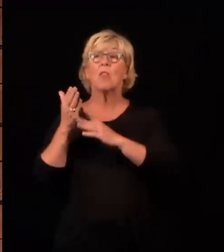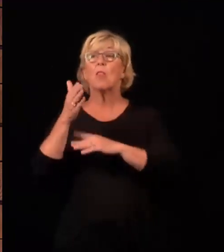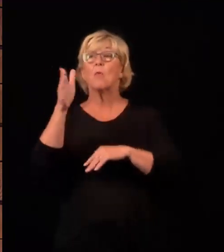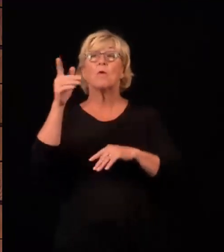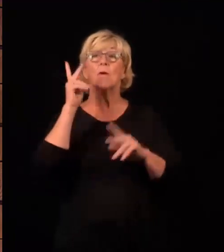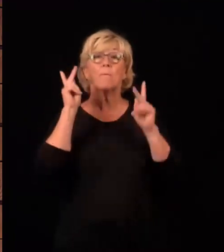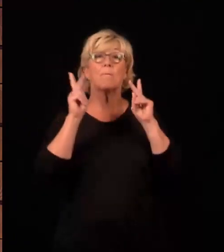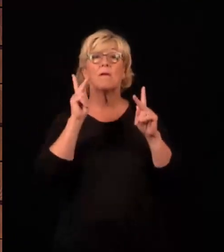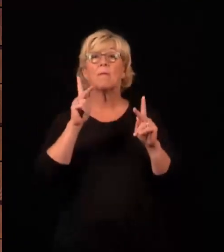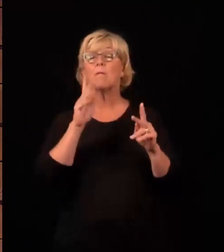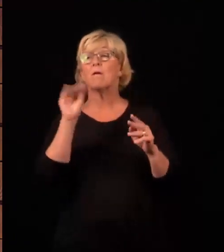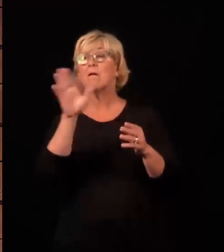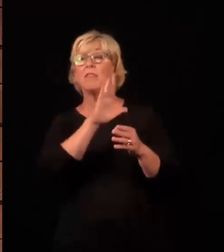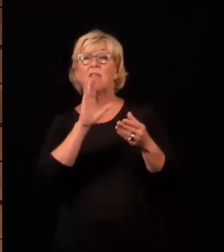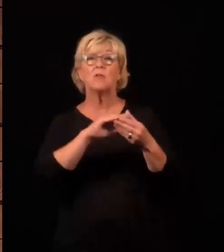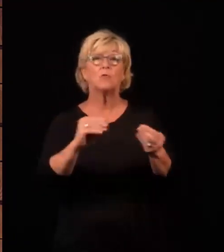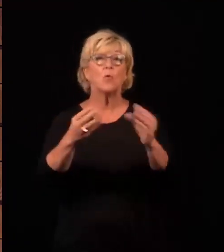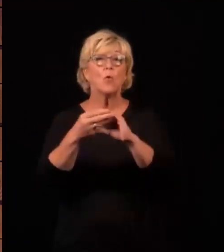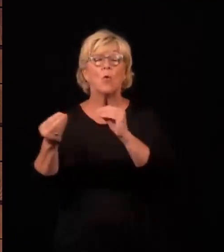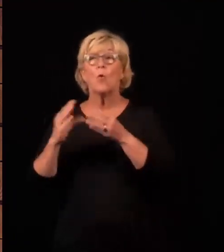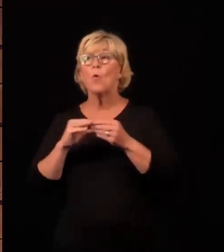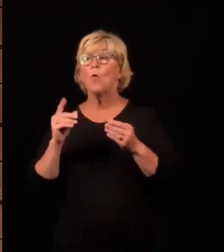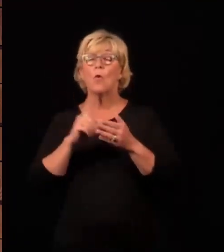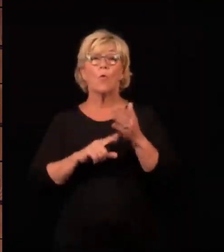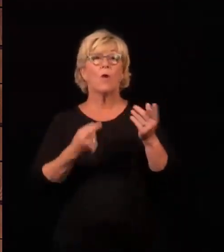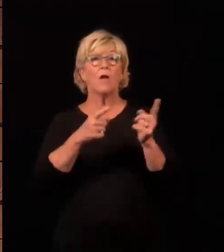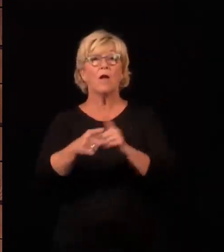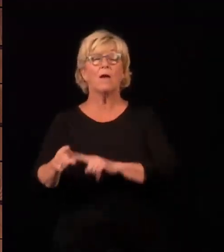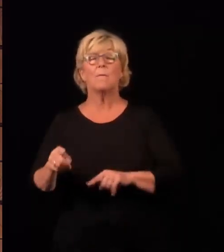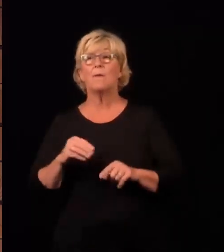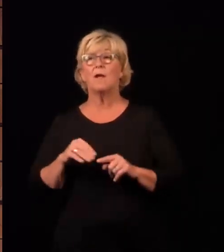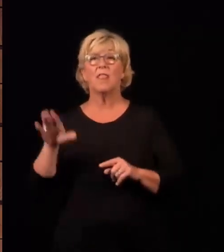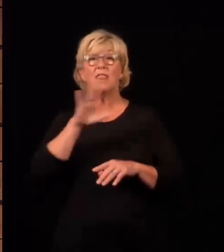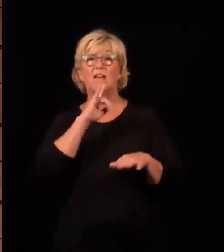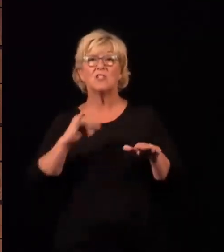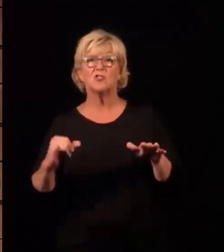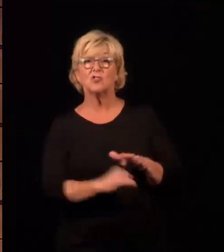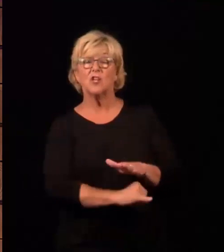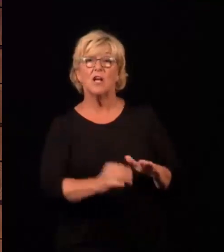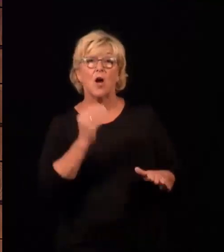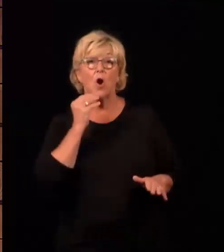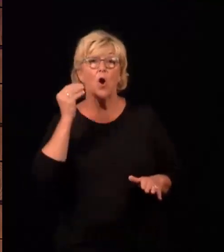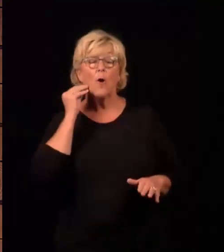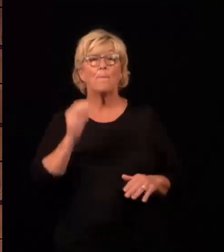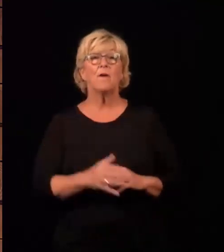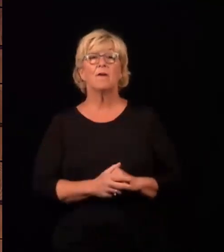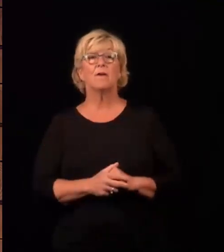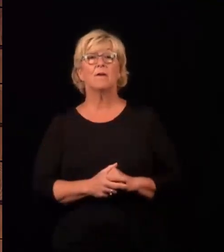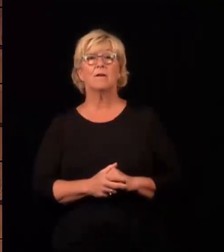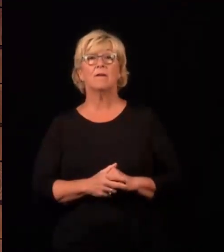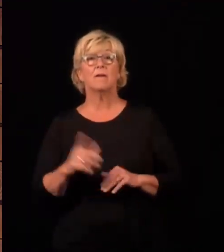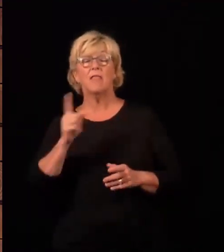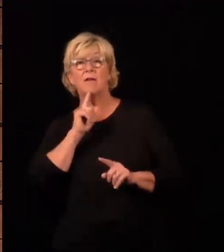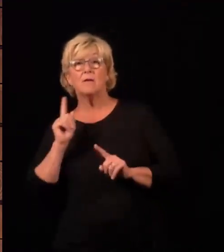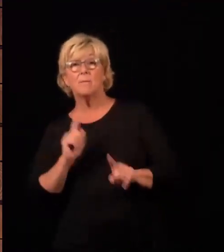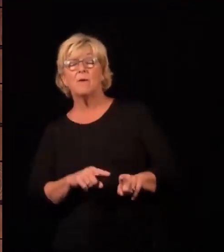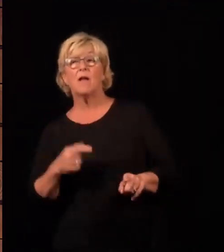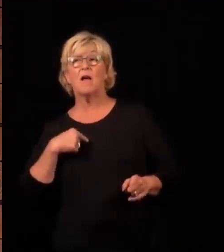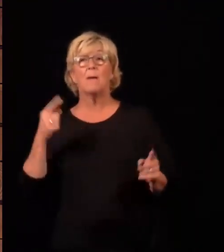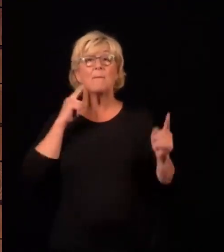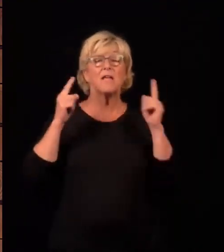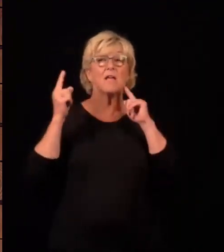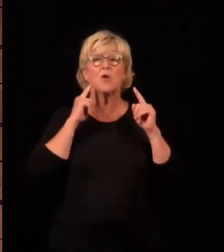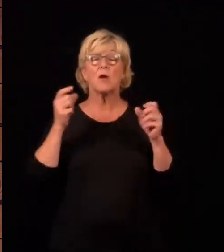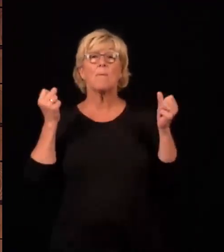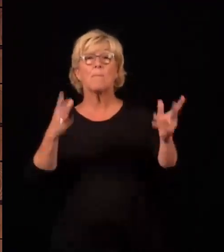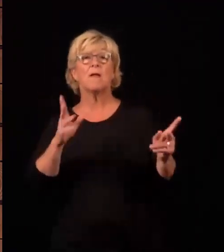and stories of what's going on as they're in their shelter in place and reacting to this pandemic? I'm hearing